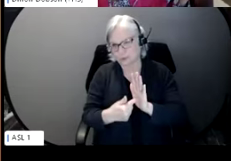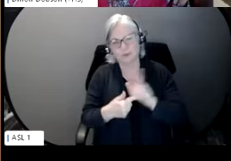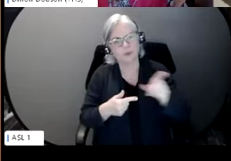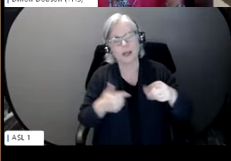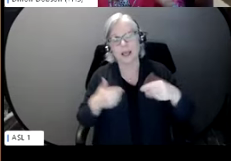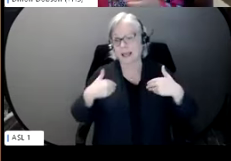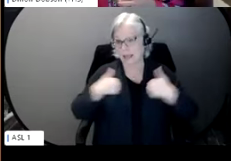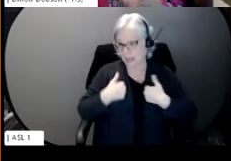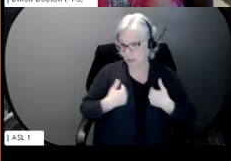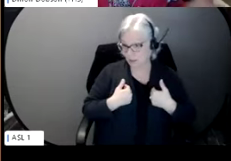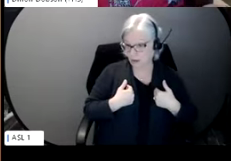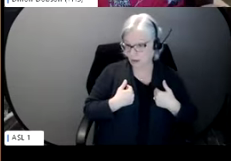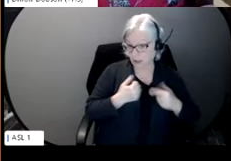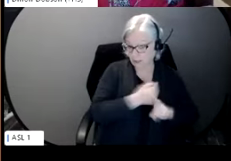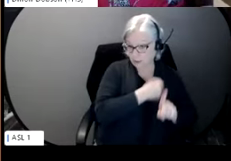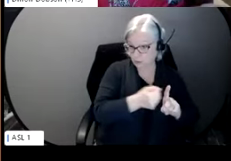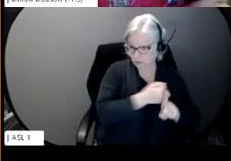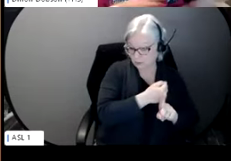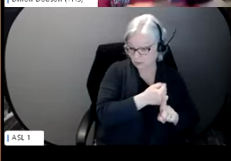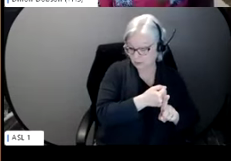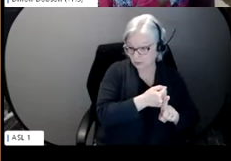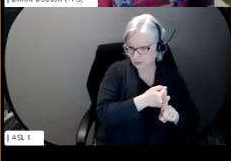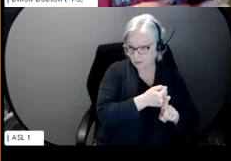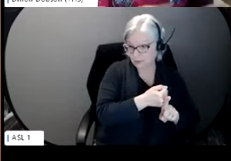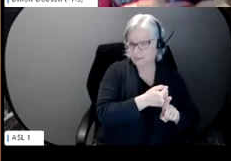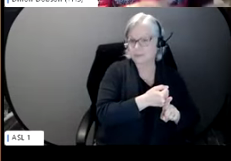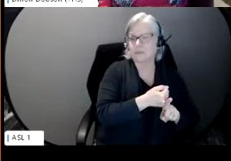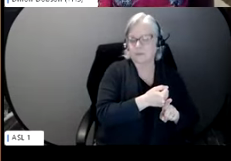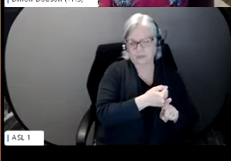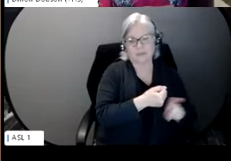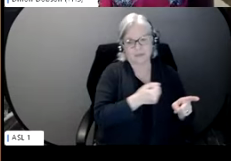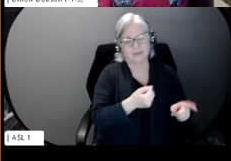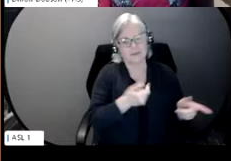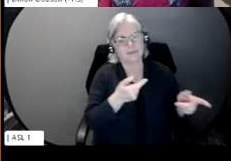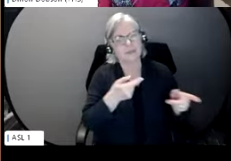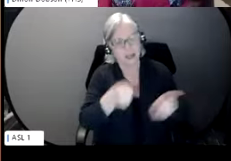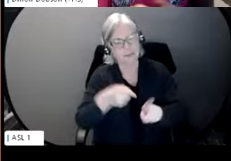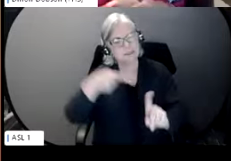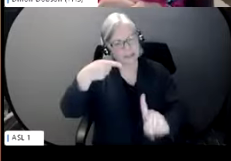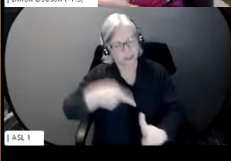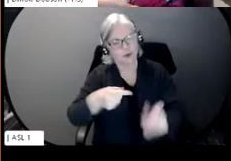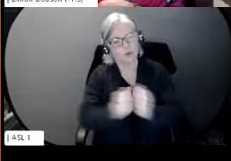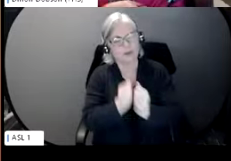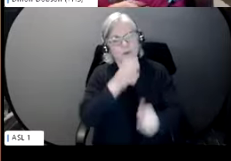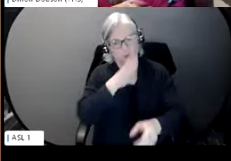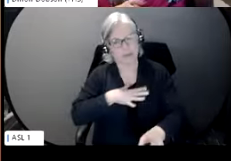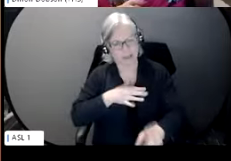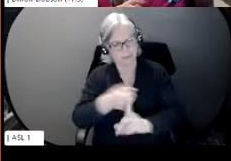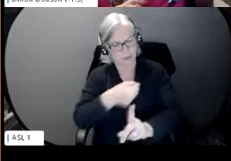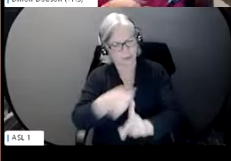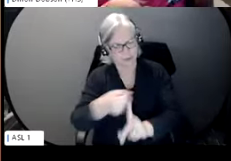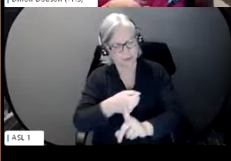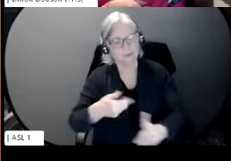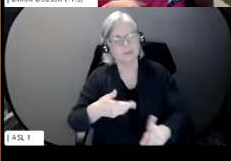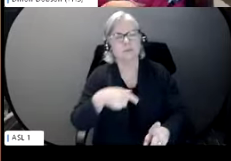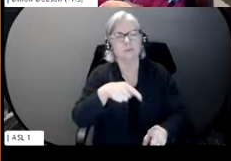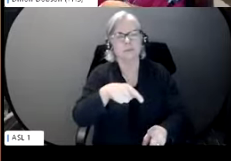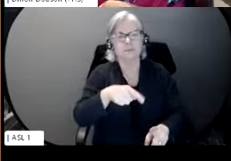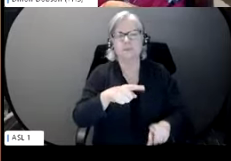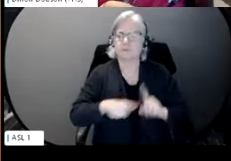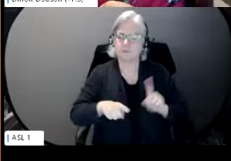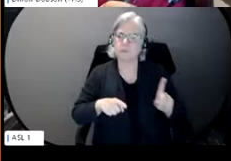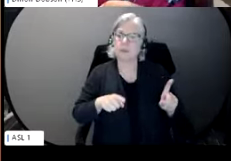animal abuse not only coexists with, of course, abuse of women particularly, but we also know that